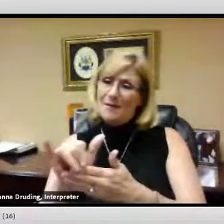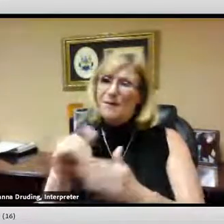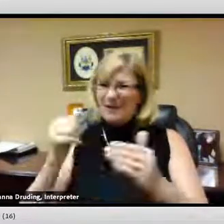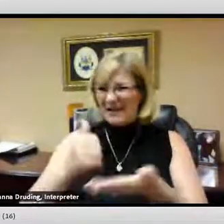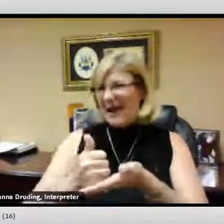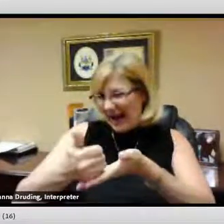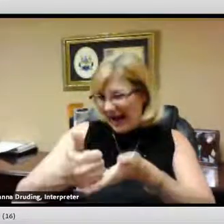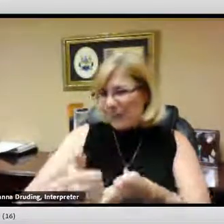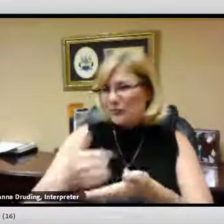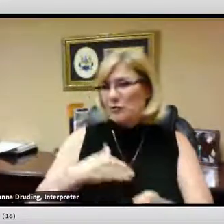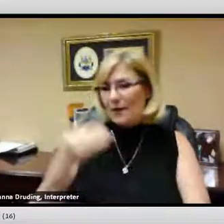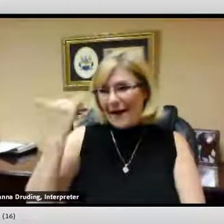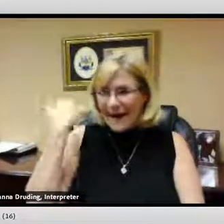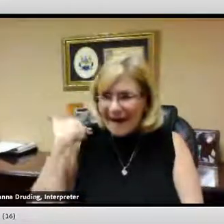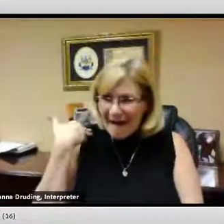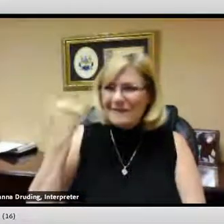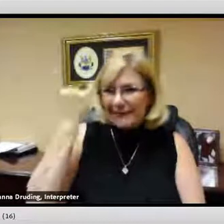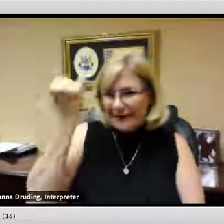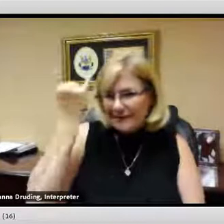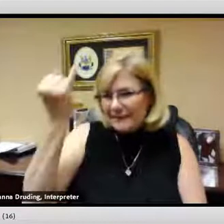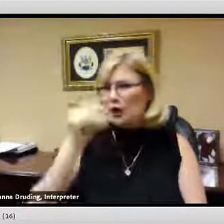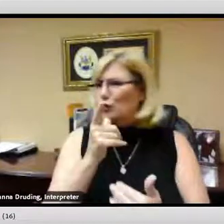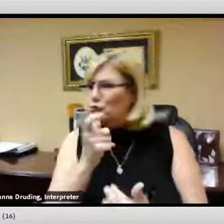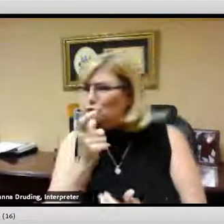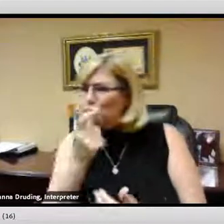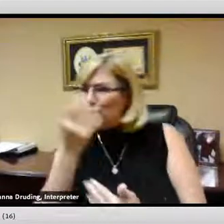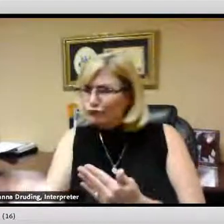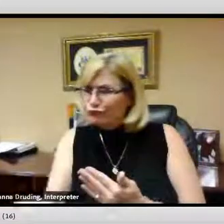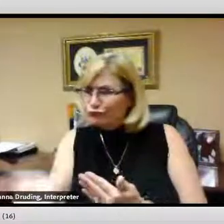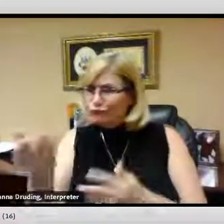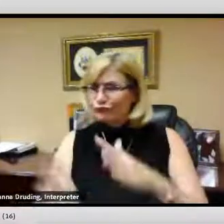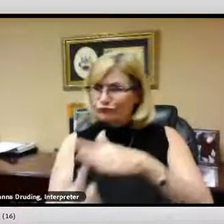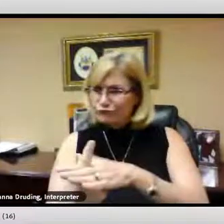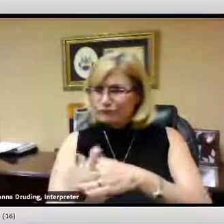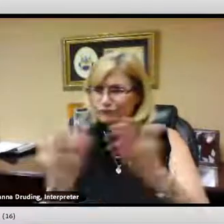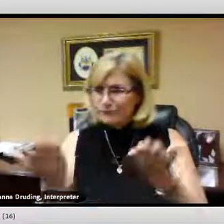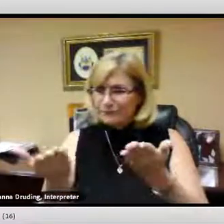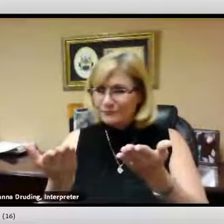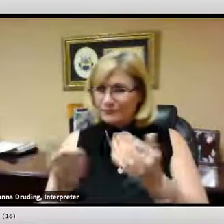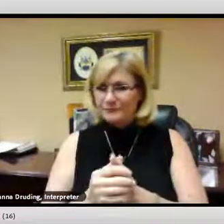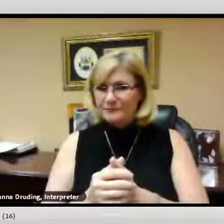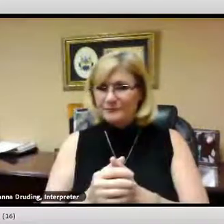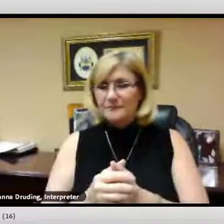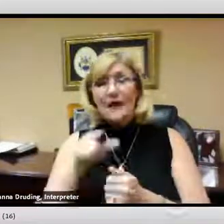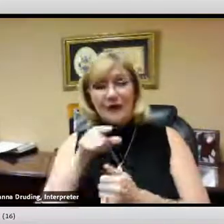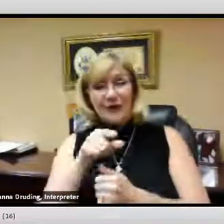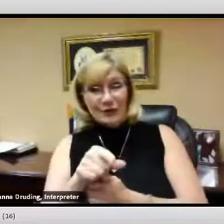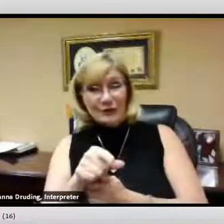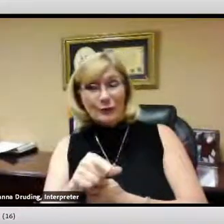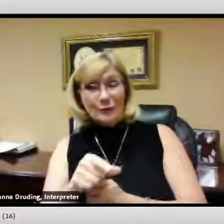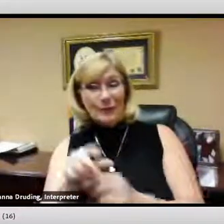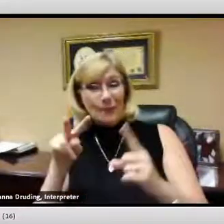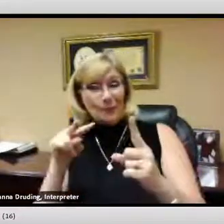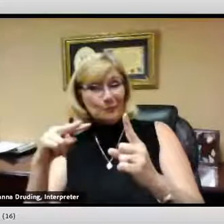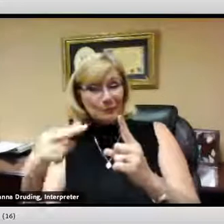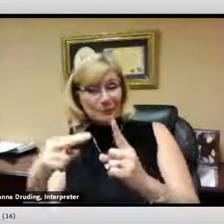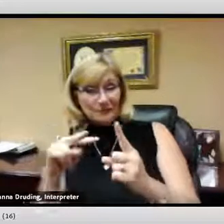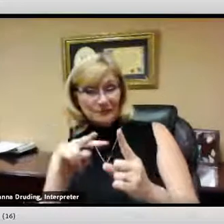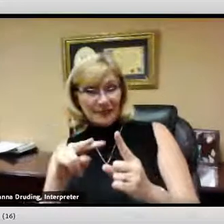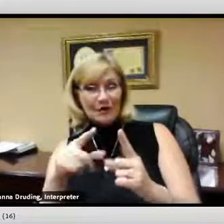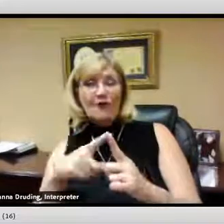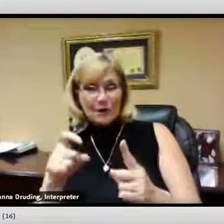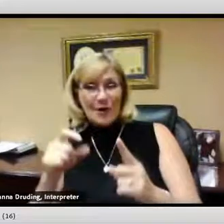helpful just so I have an idea of who's attending. This will very much be from the perspective of